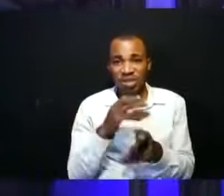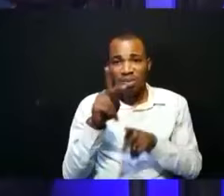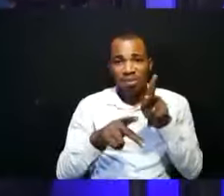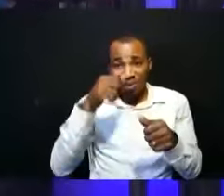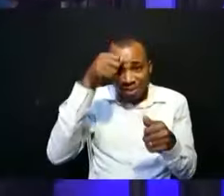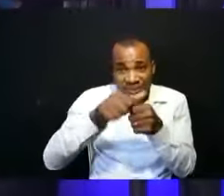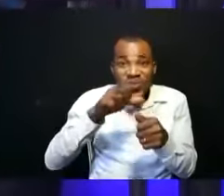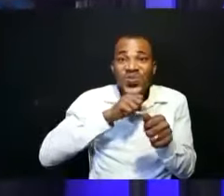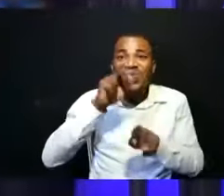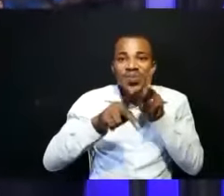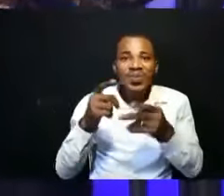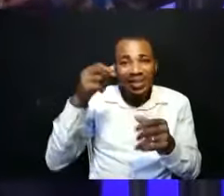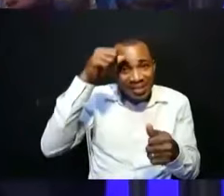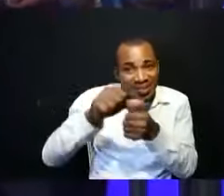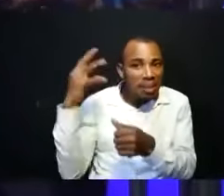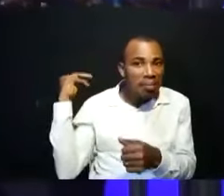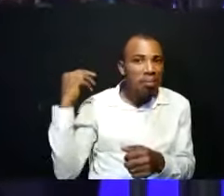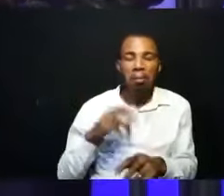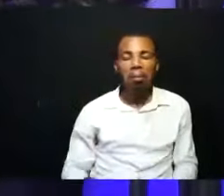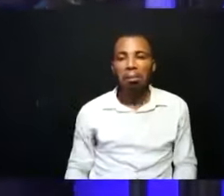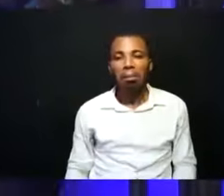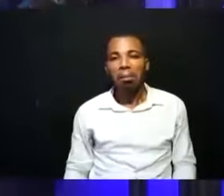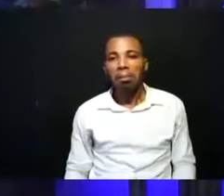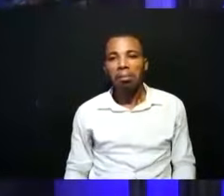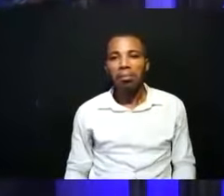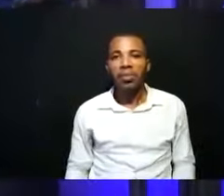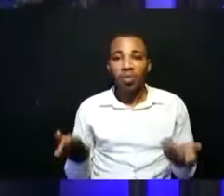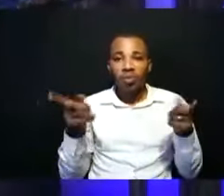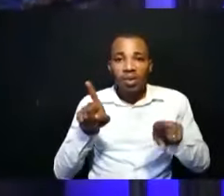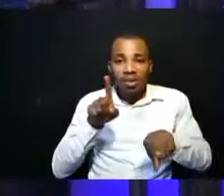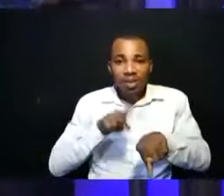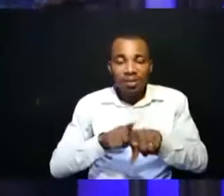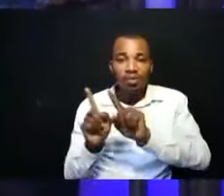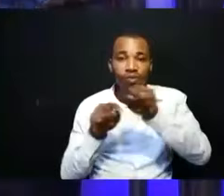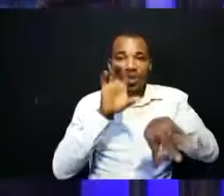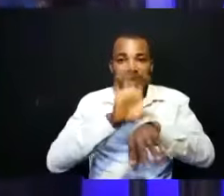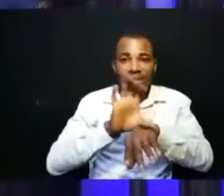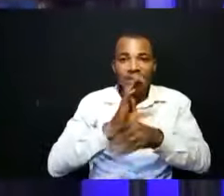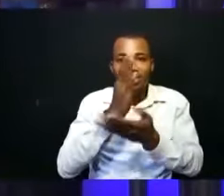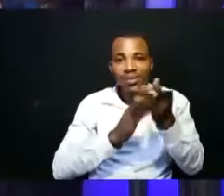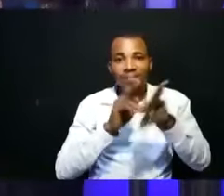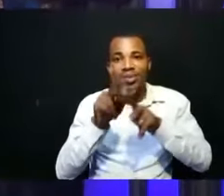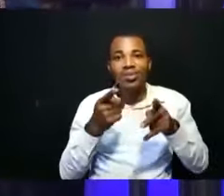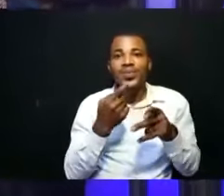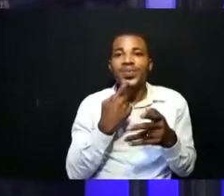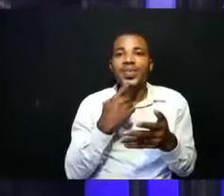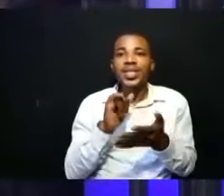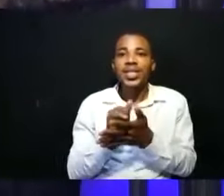Sometimes you go to church and inadvertently they introduce people and they forget you. It